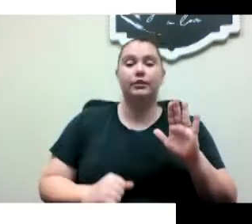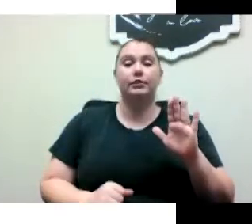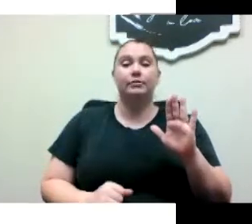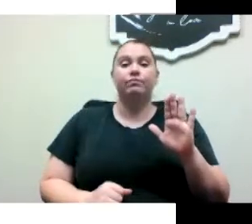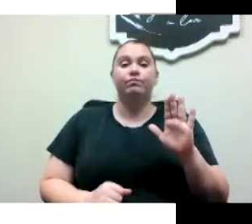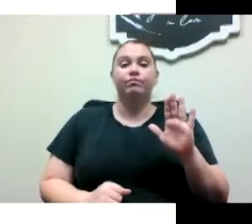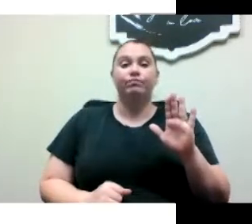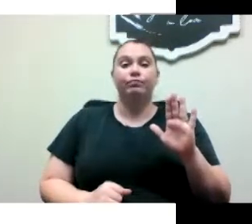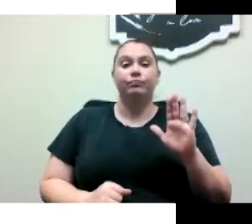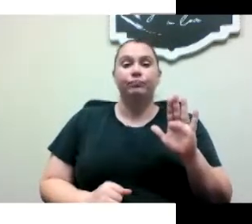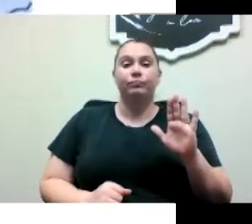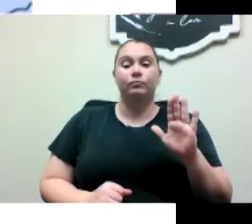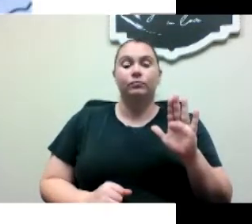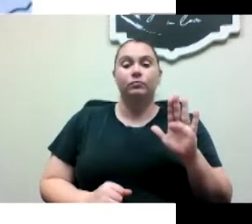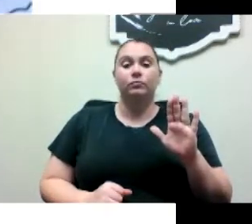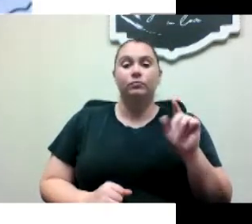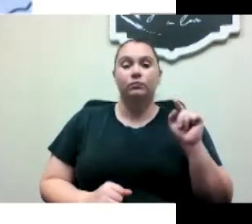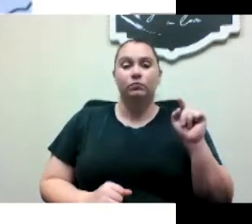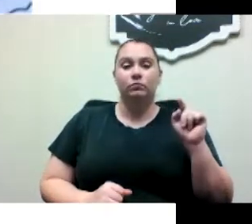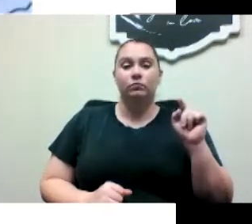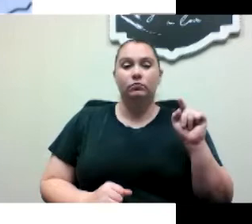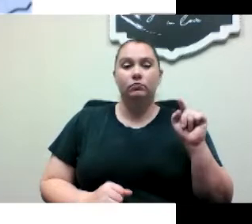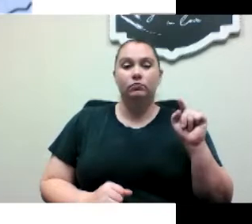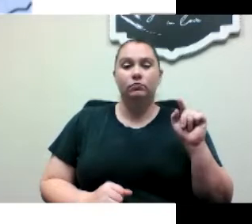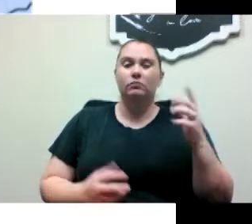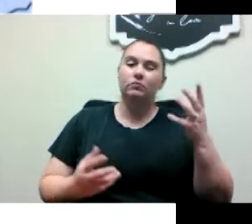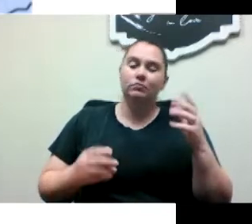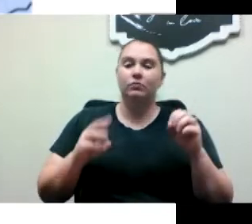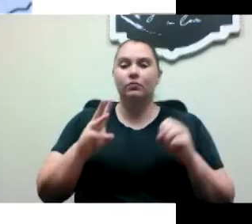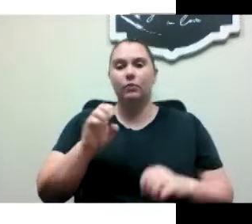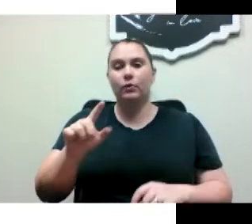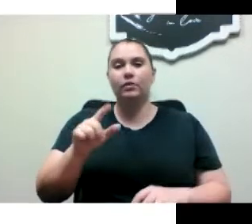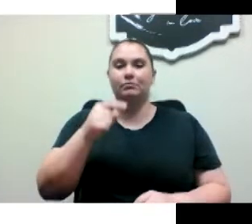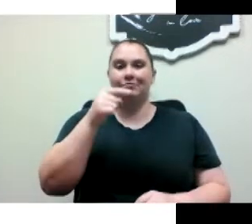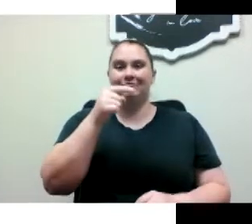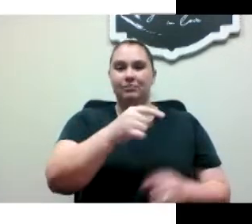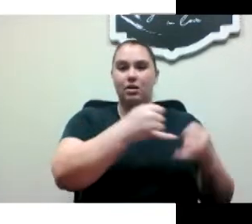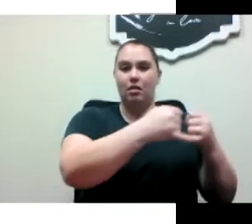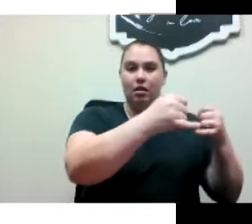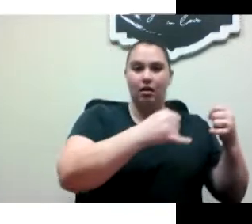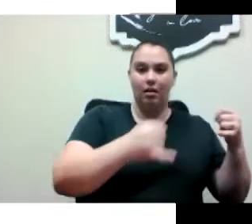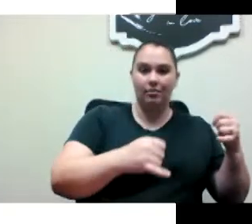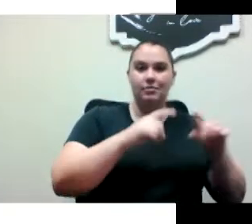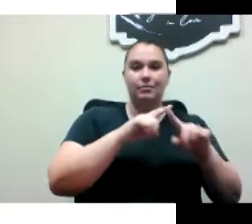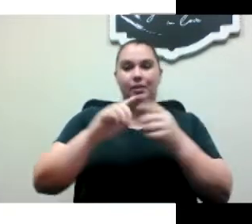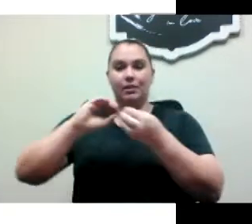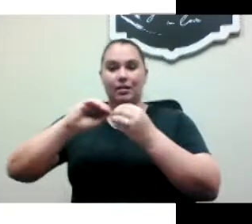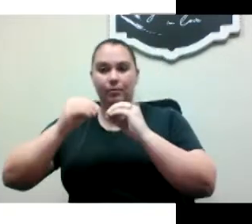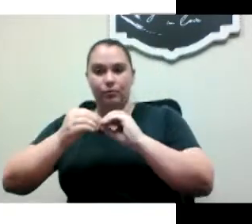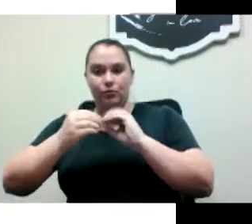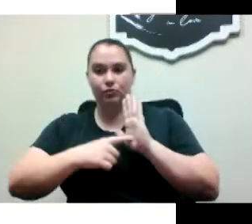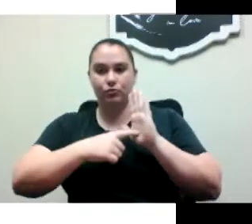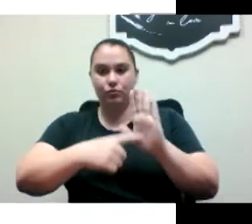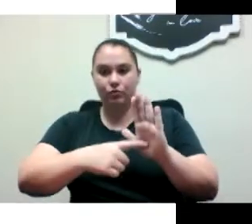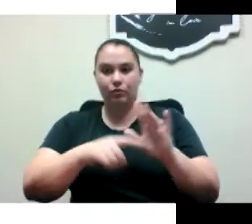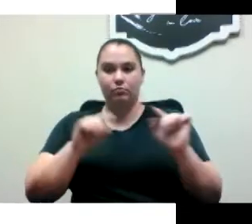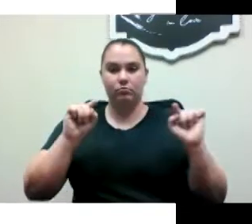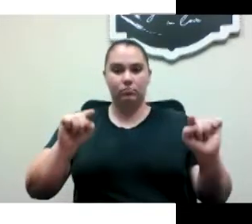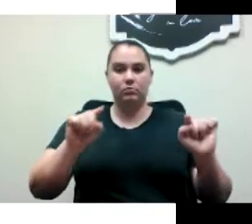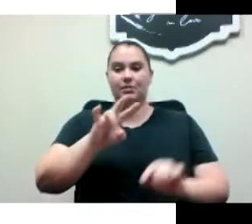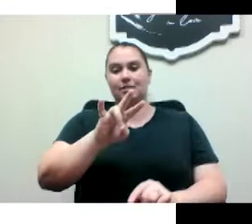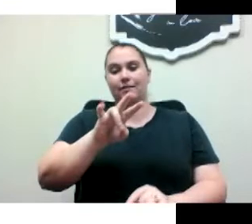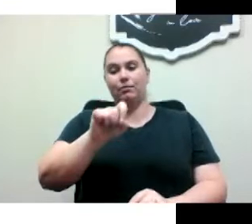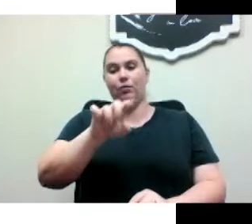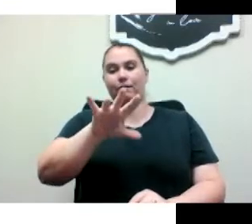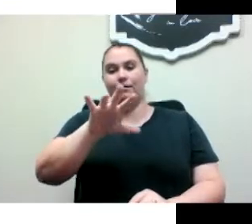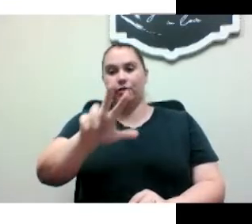is based, here's the lines, but here are the numbers, and it had a